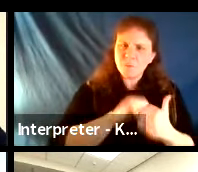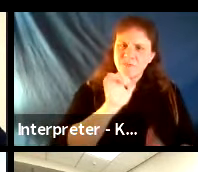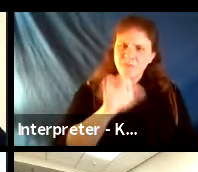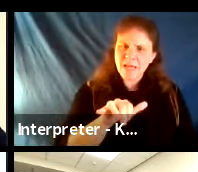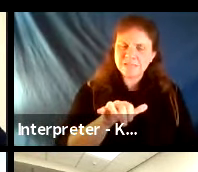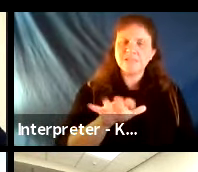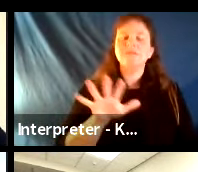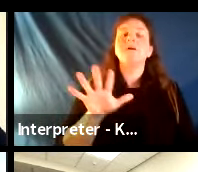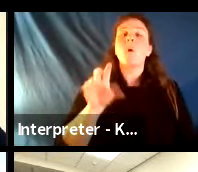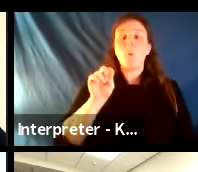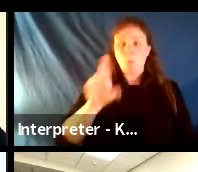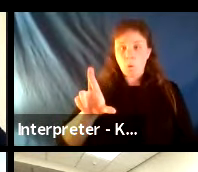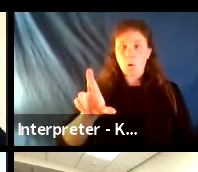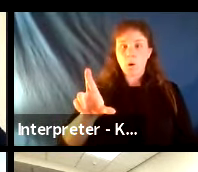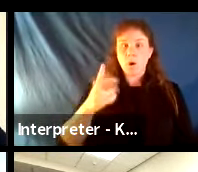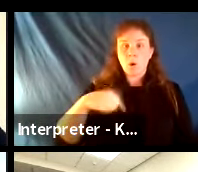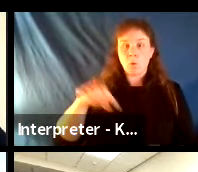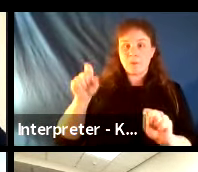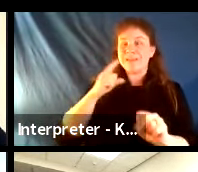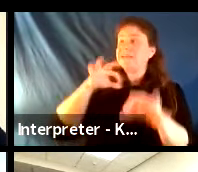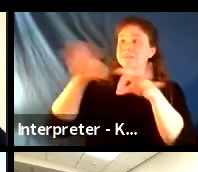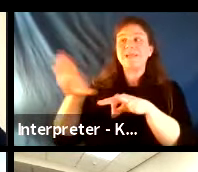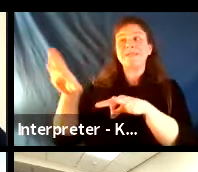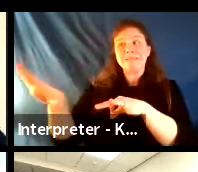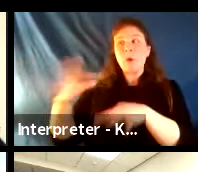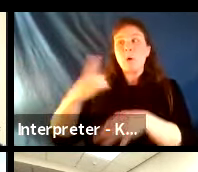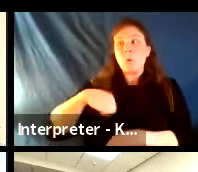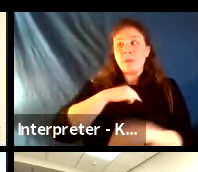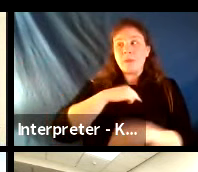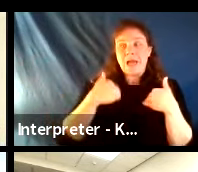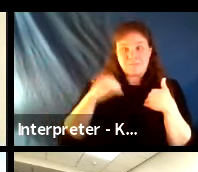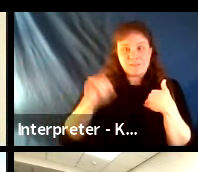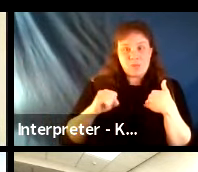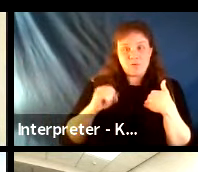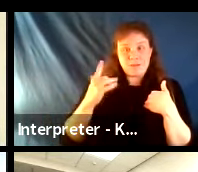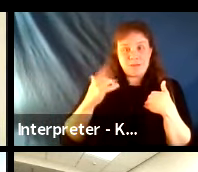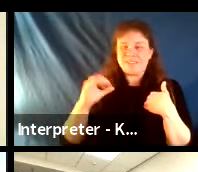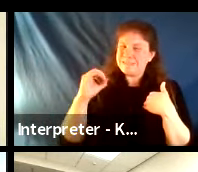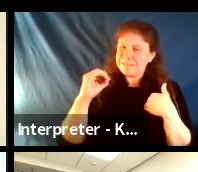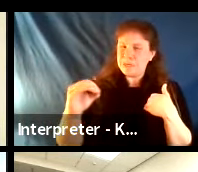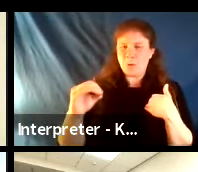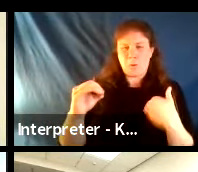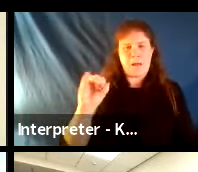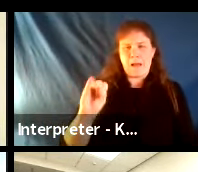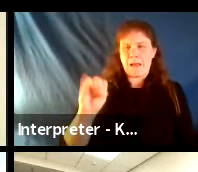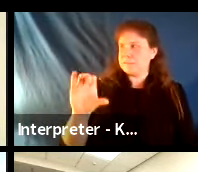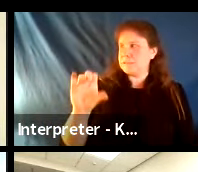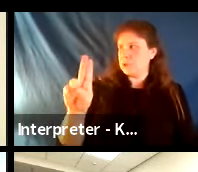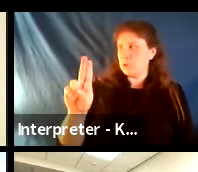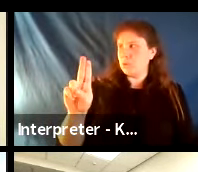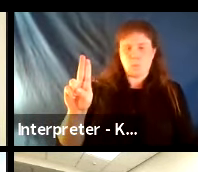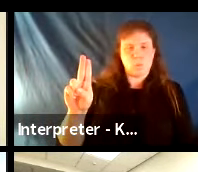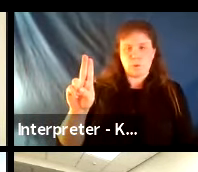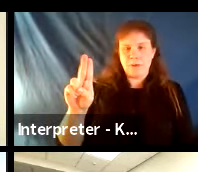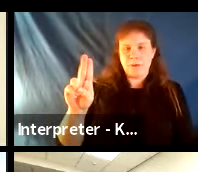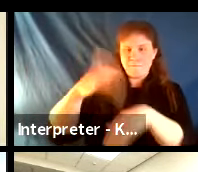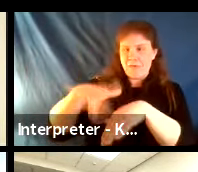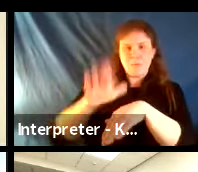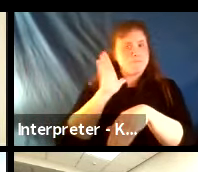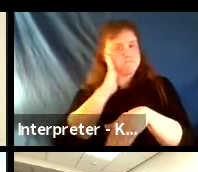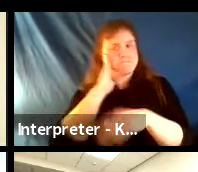we are at 0 ICU capacity in Southern California, and this, when we